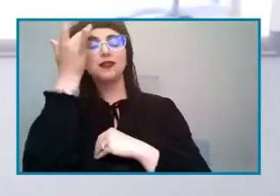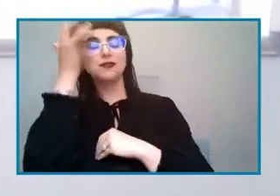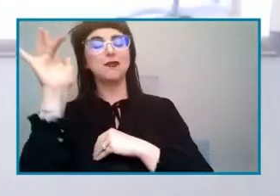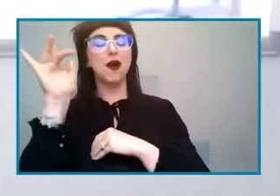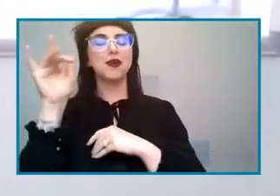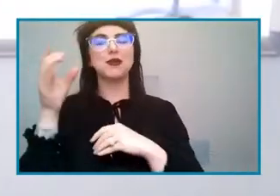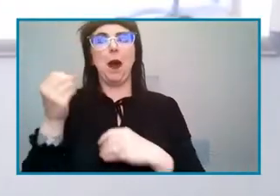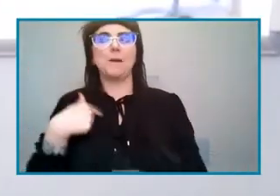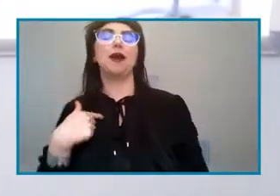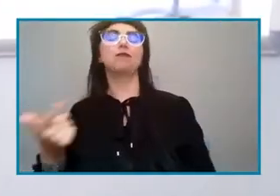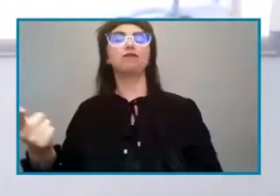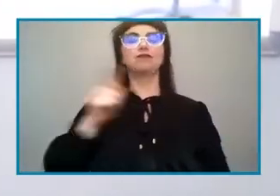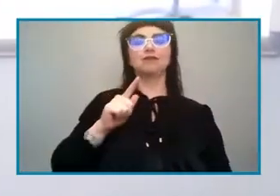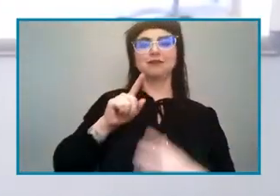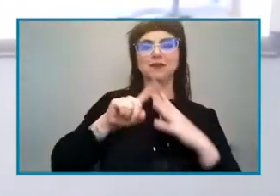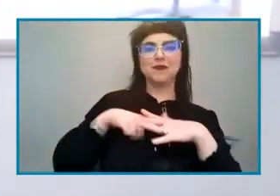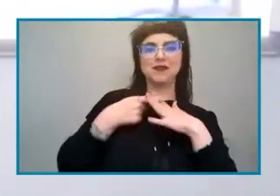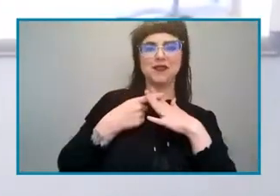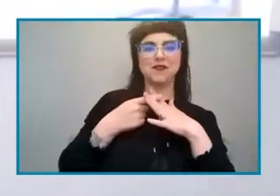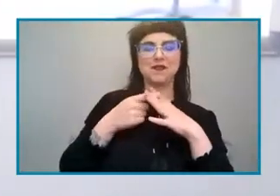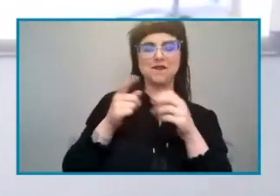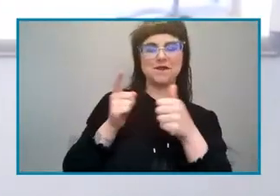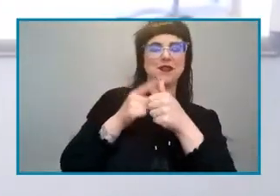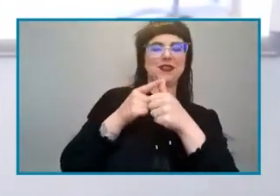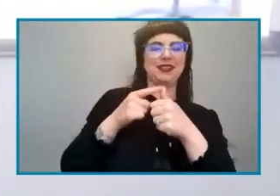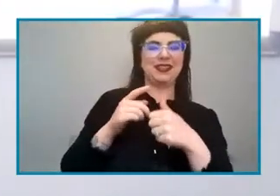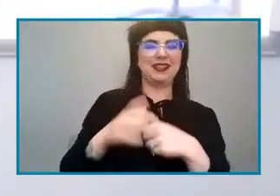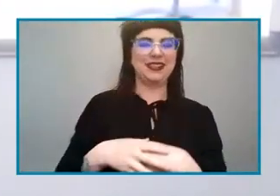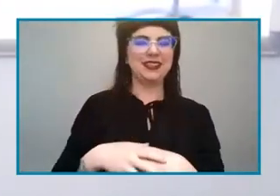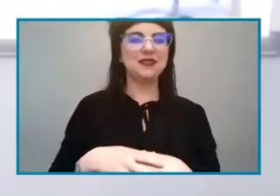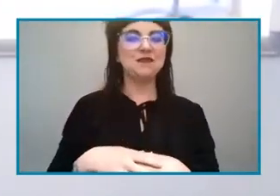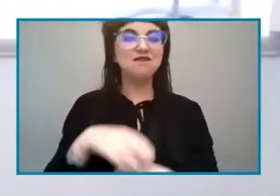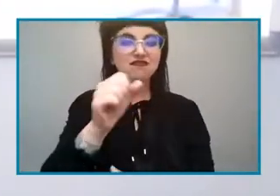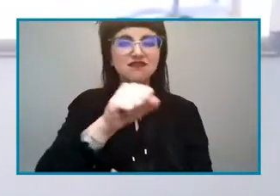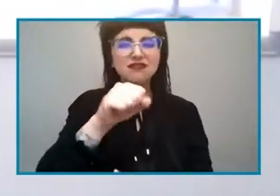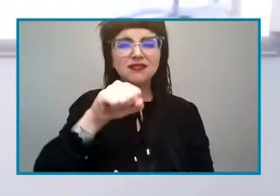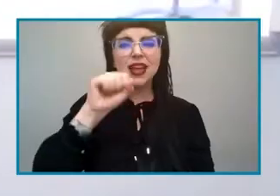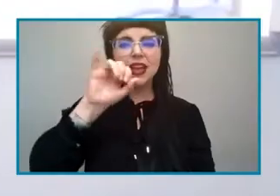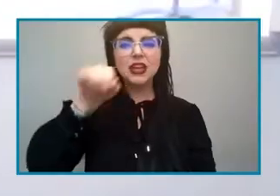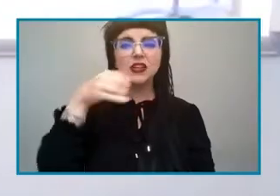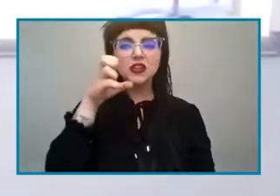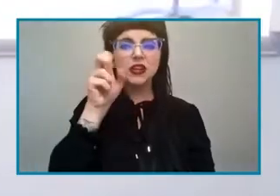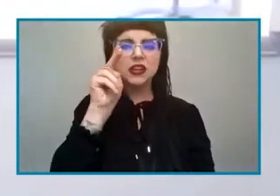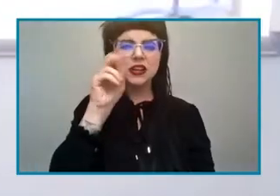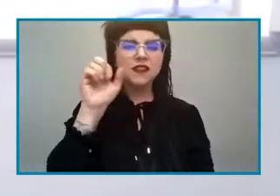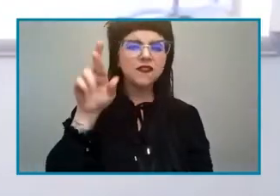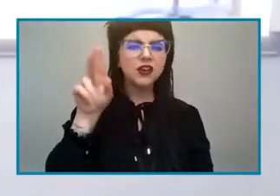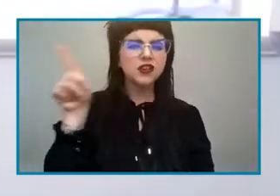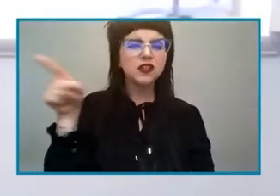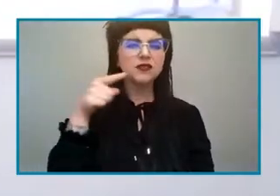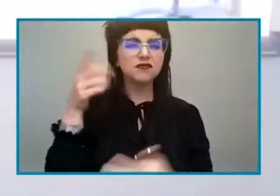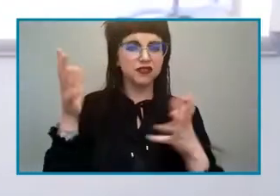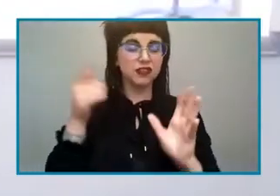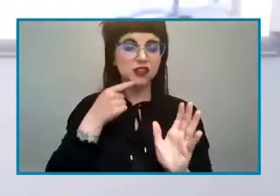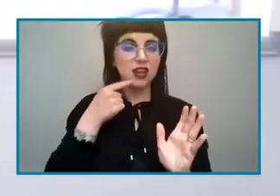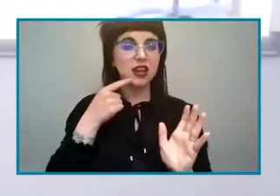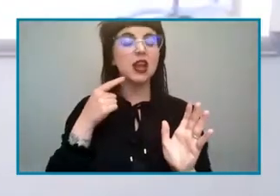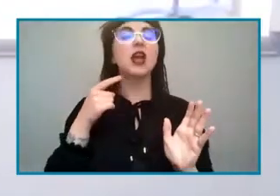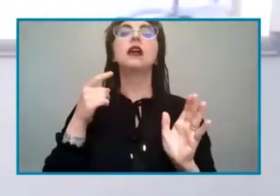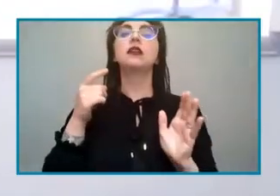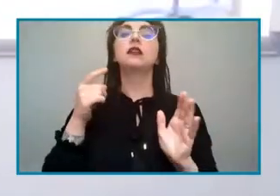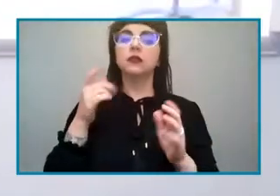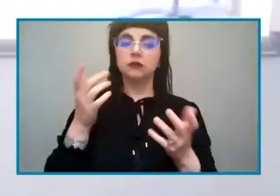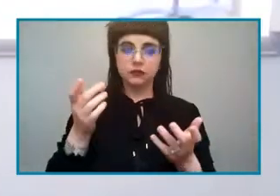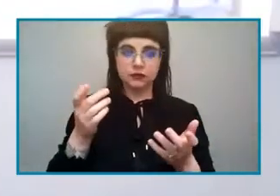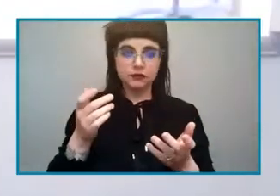me to take away all the talking points I have. Yeah, like Jennifer was saying, so obviously, concerns were time, right? We're a very small nonprofit. We only